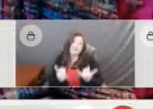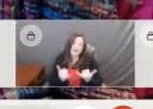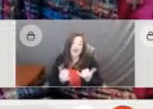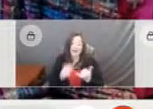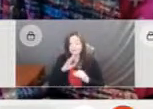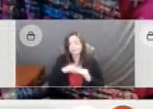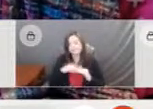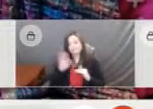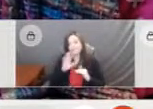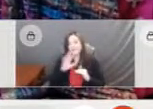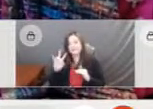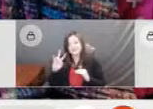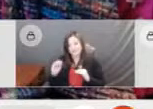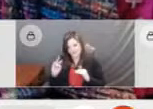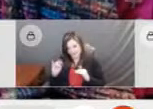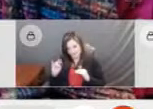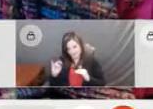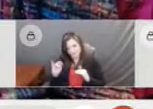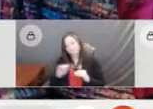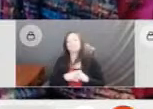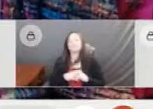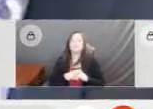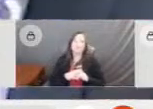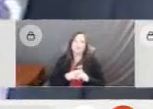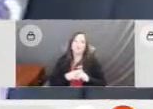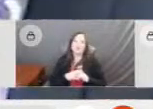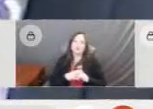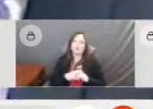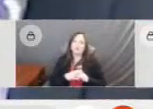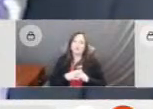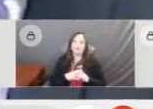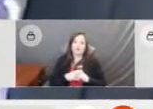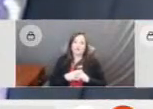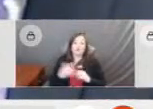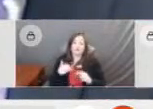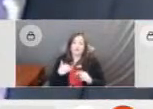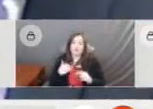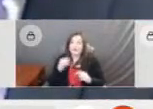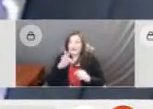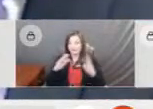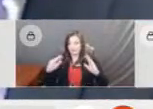70 plus. We wouldn't be able to vaccinate people faster by